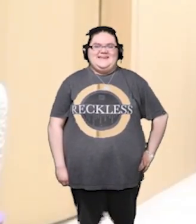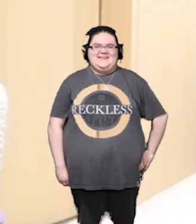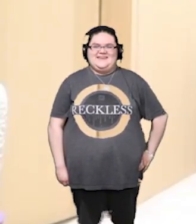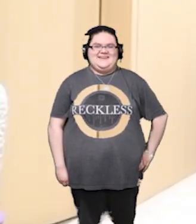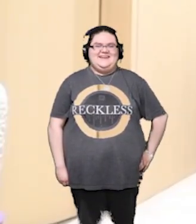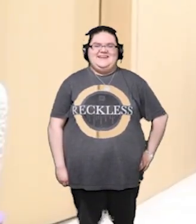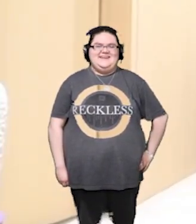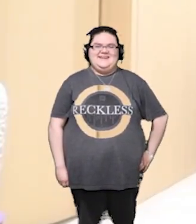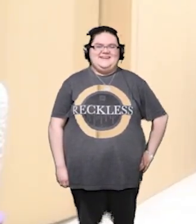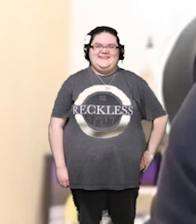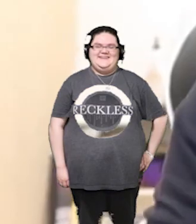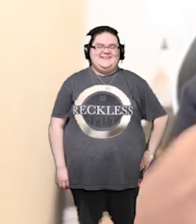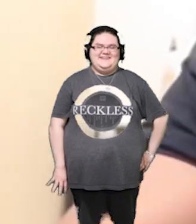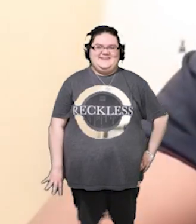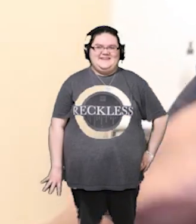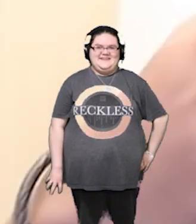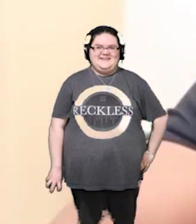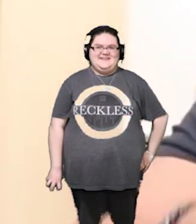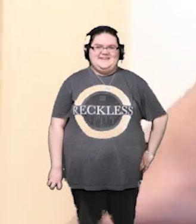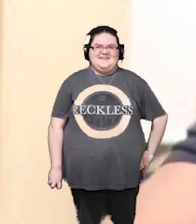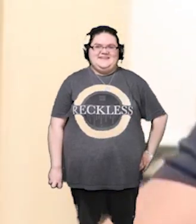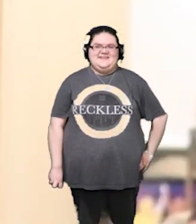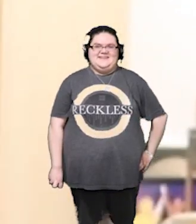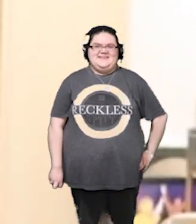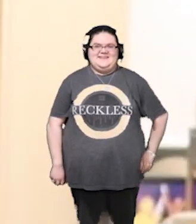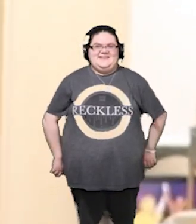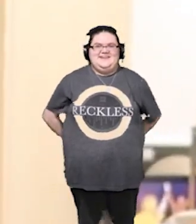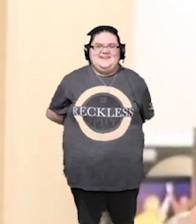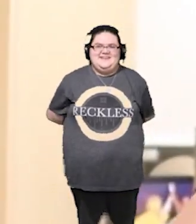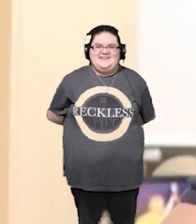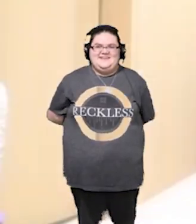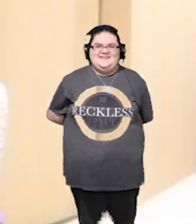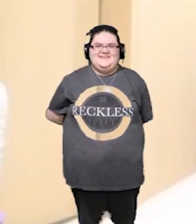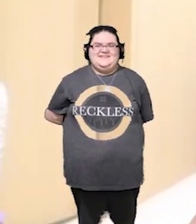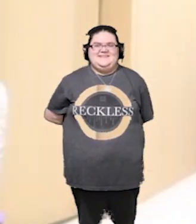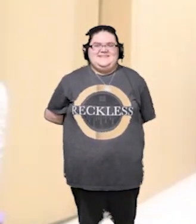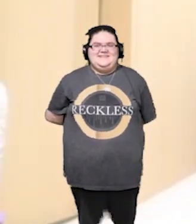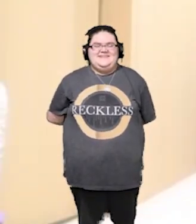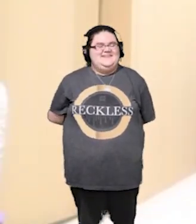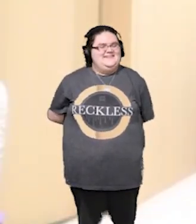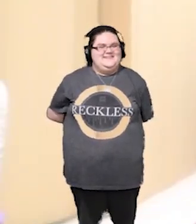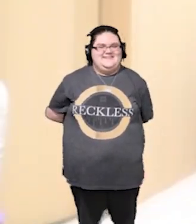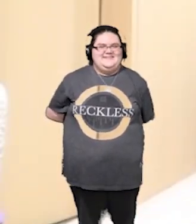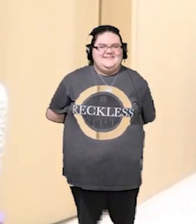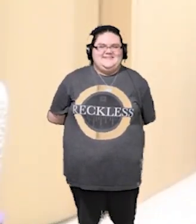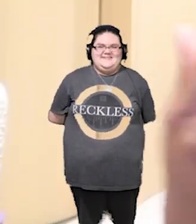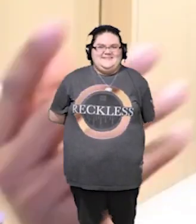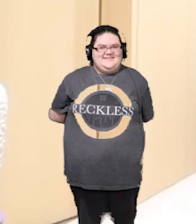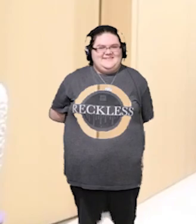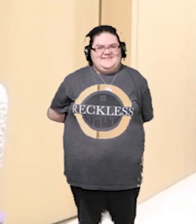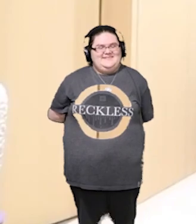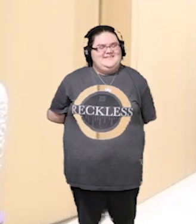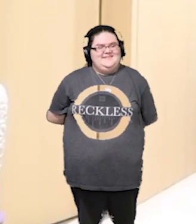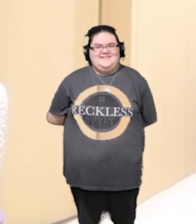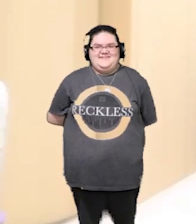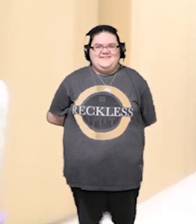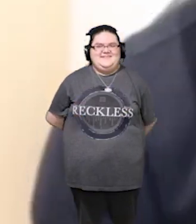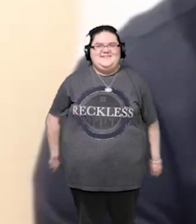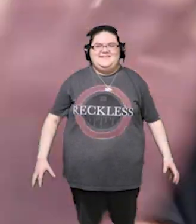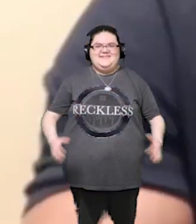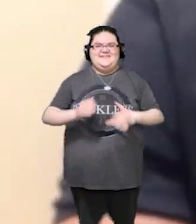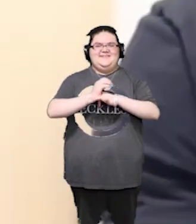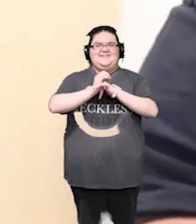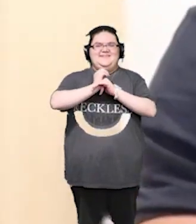electricity, fam. Come on. The wind, it moves the turbine, generates energy, electricity. Oh my God,